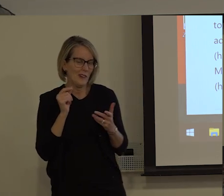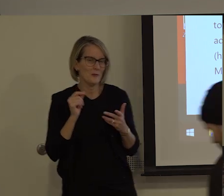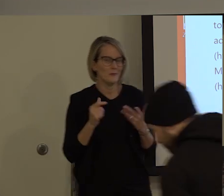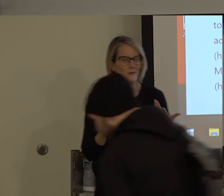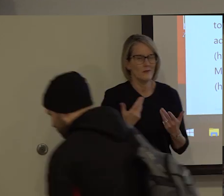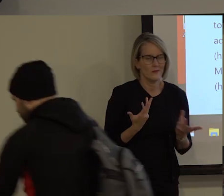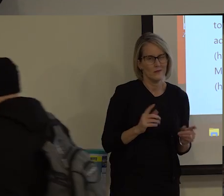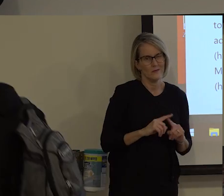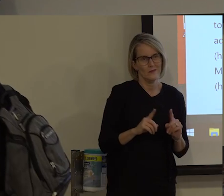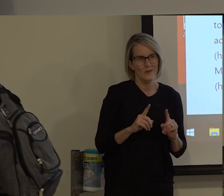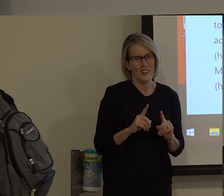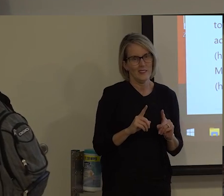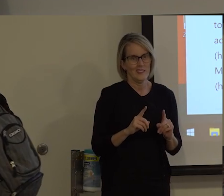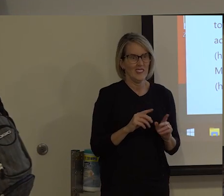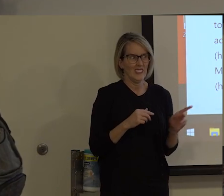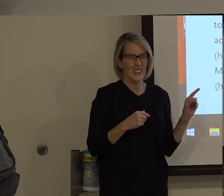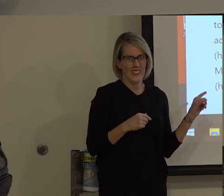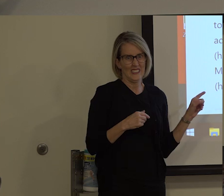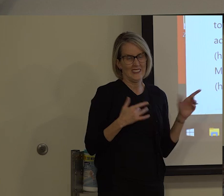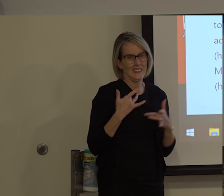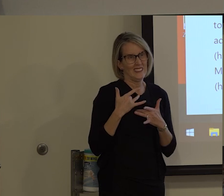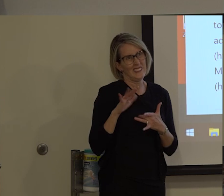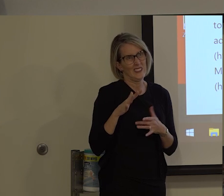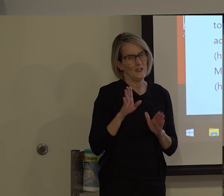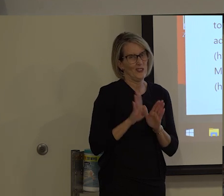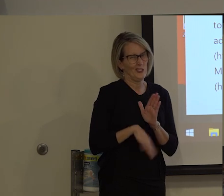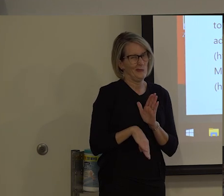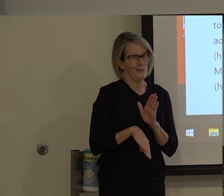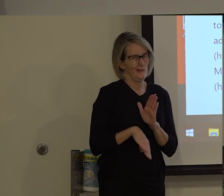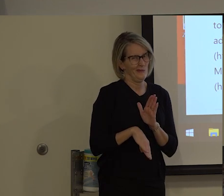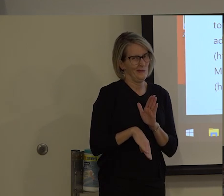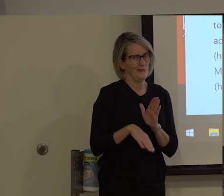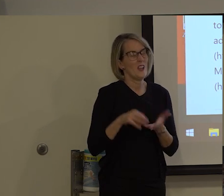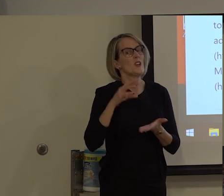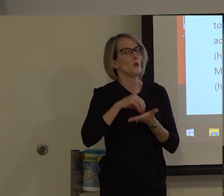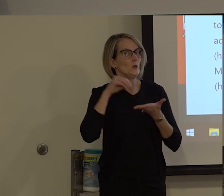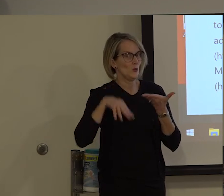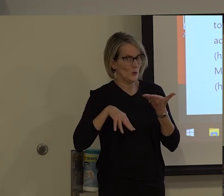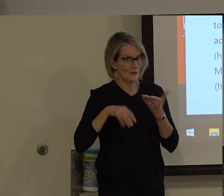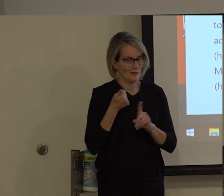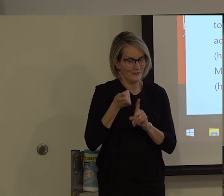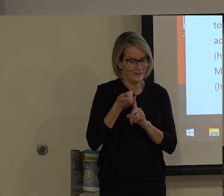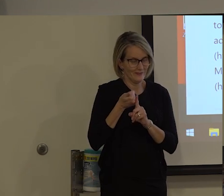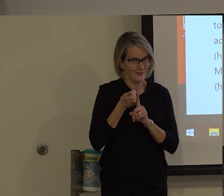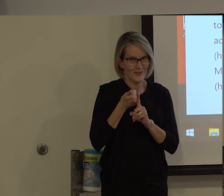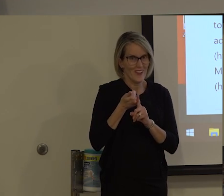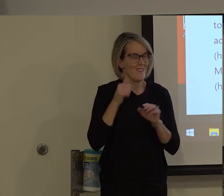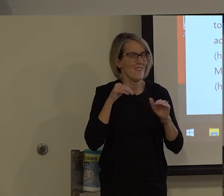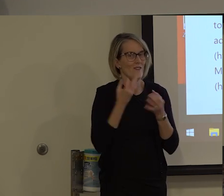it's also relatively cheap, and students have access, and it doesn't cost them anything to create content. They have access for